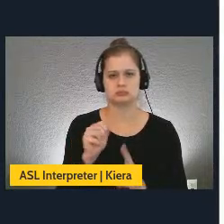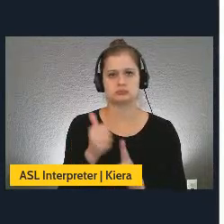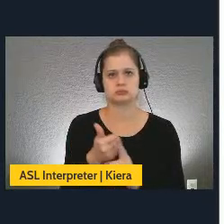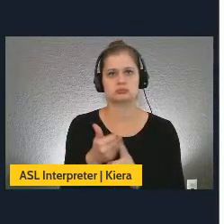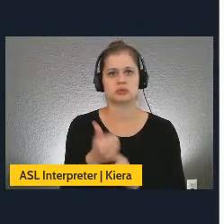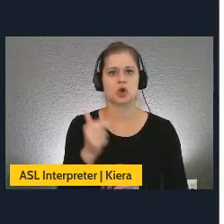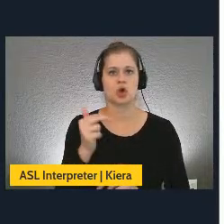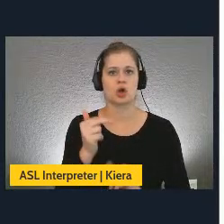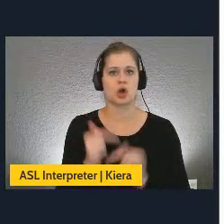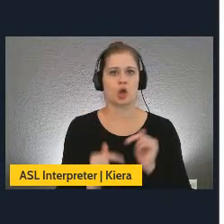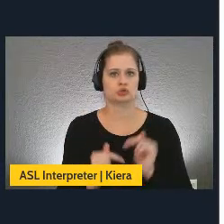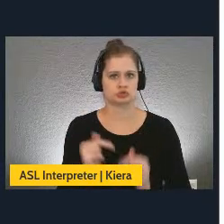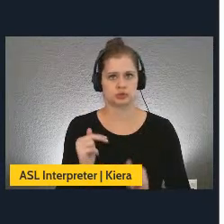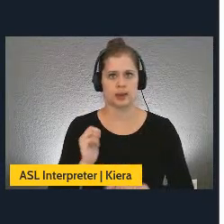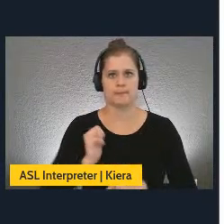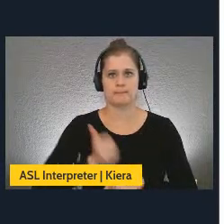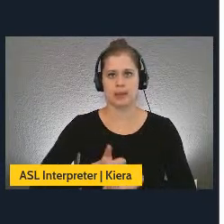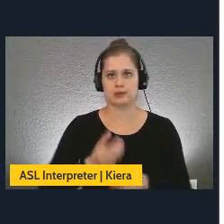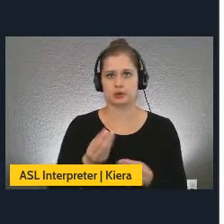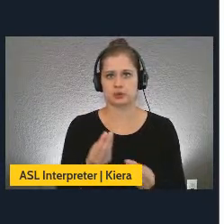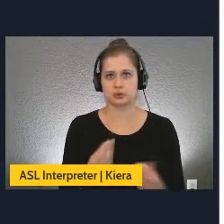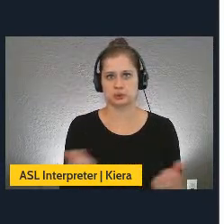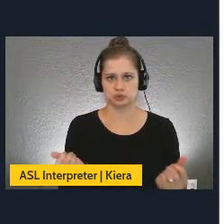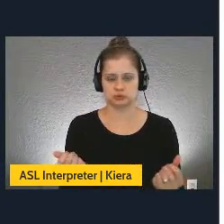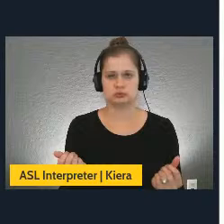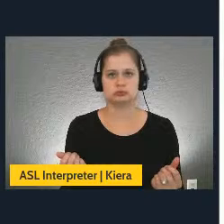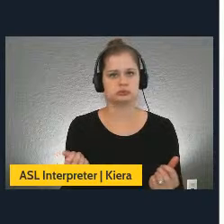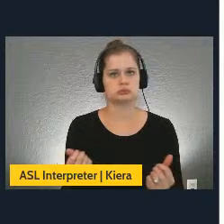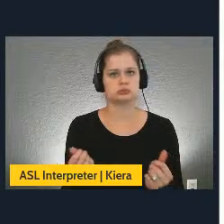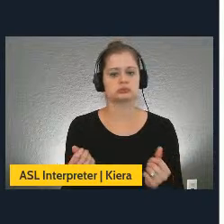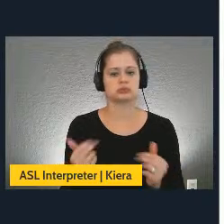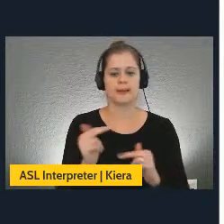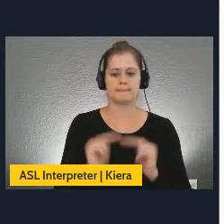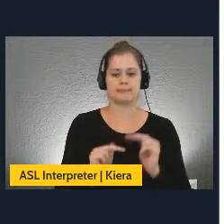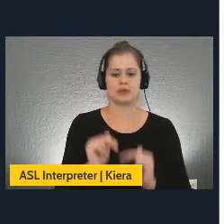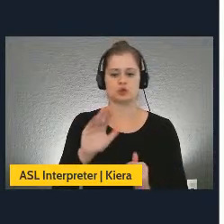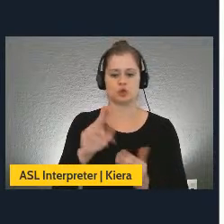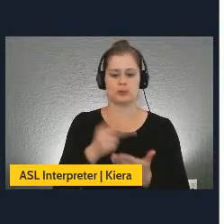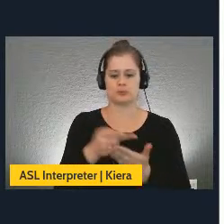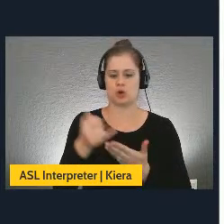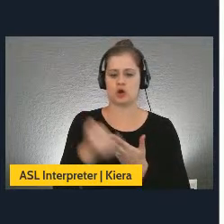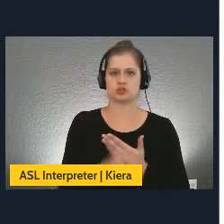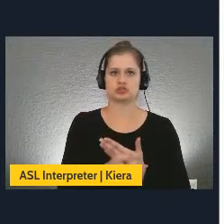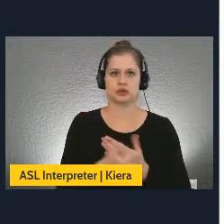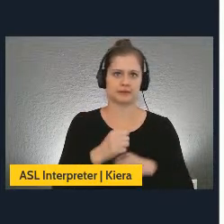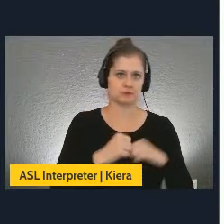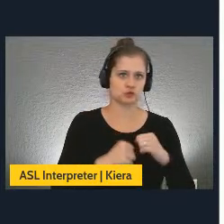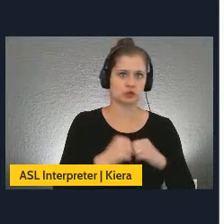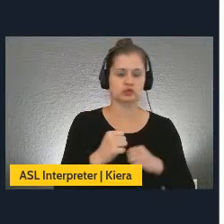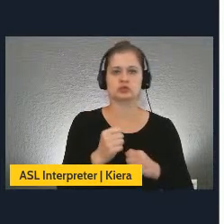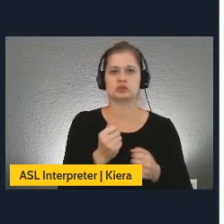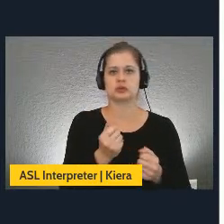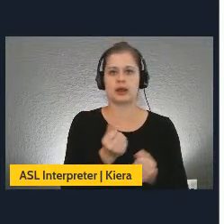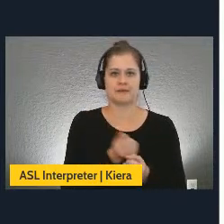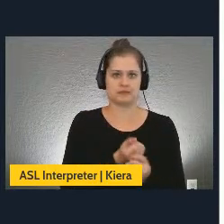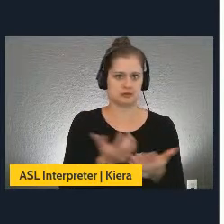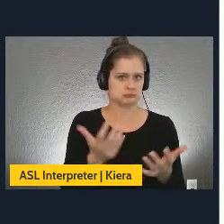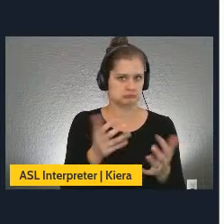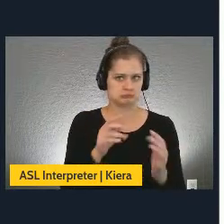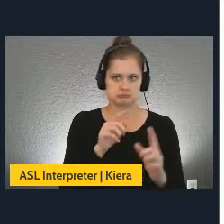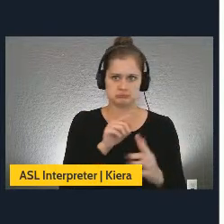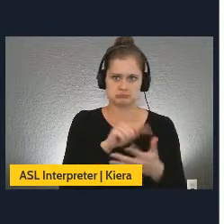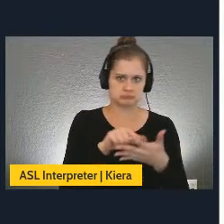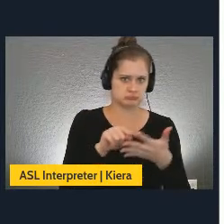construct-based solution to build your project infrastructure, so all the files you need to